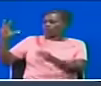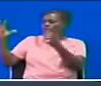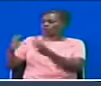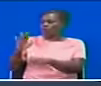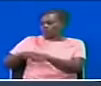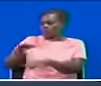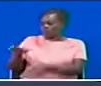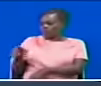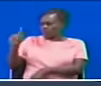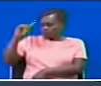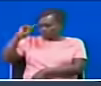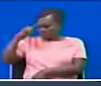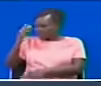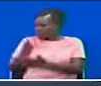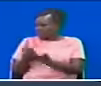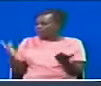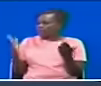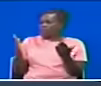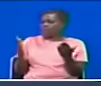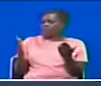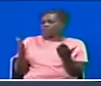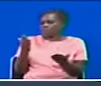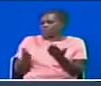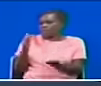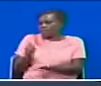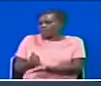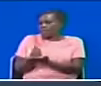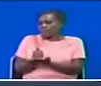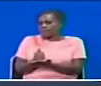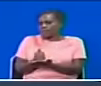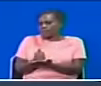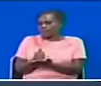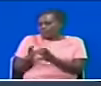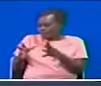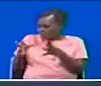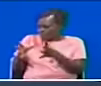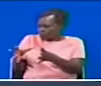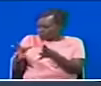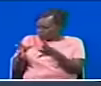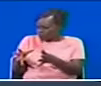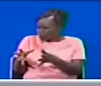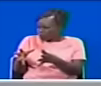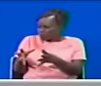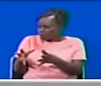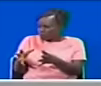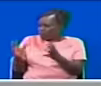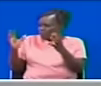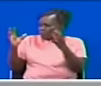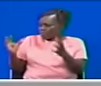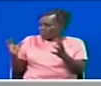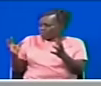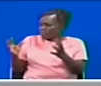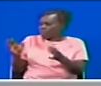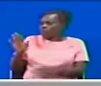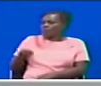issue. Do you think that is something that would perhaps help and, you know, push this, this huge constituency that has the power to